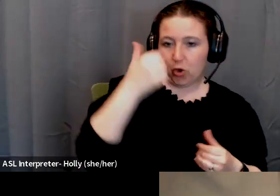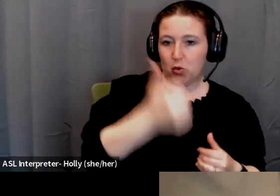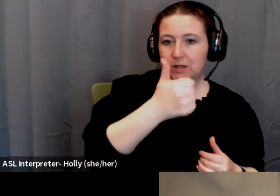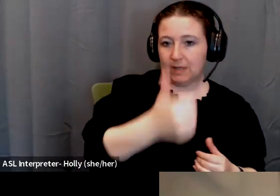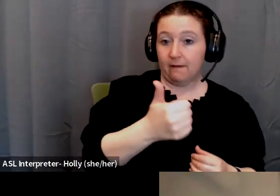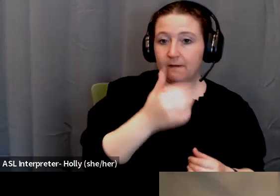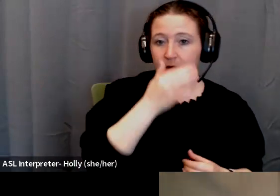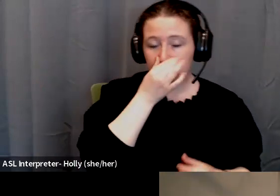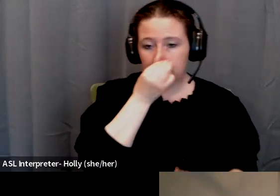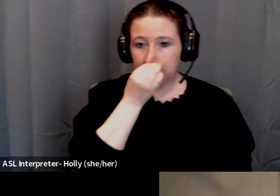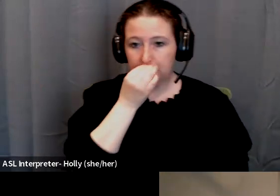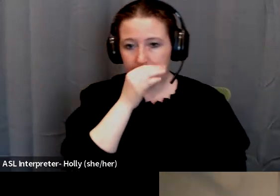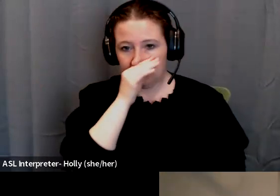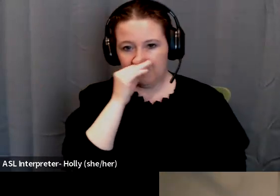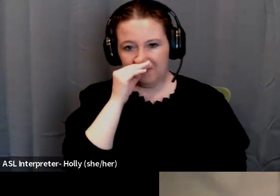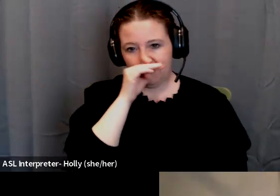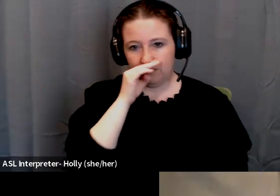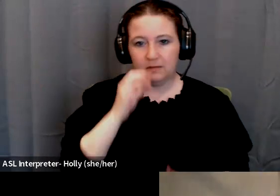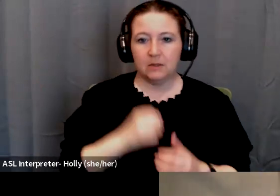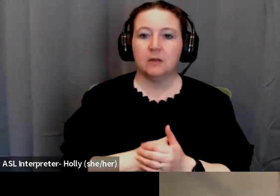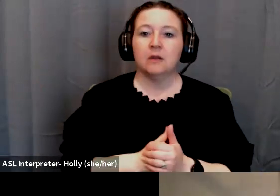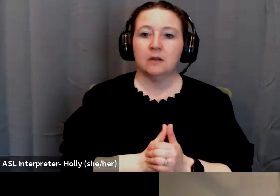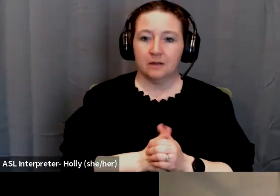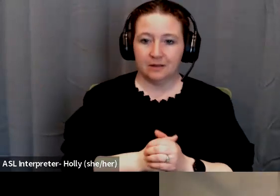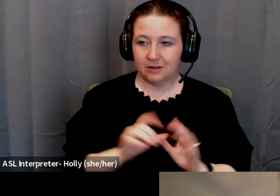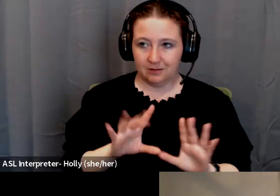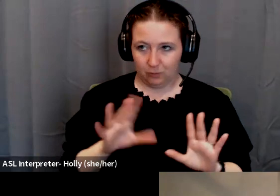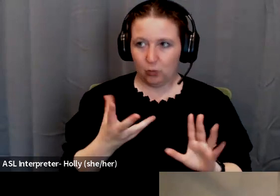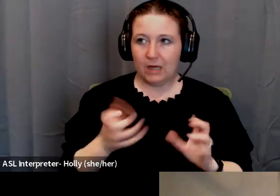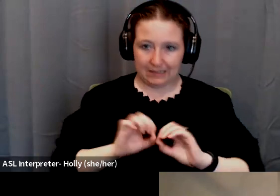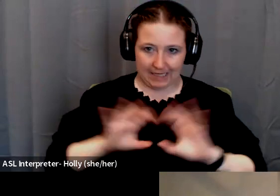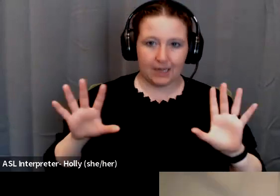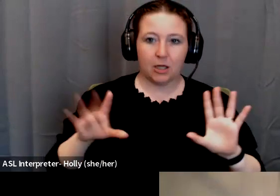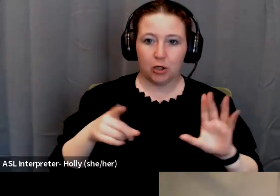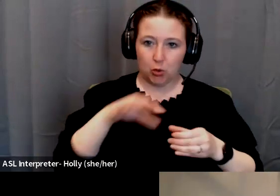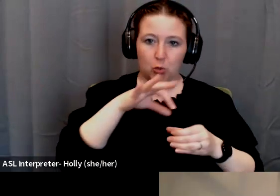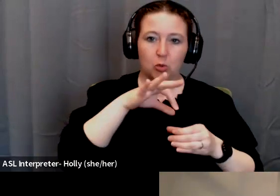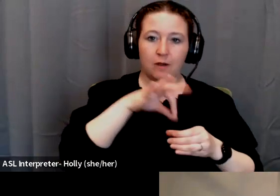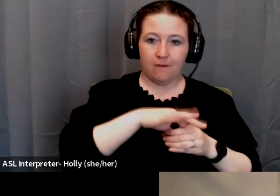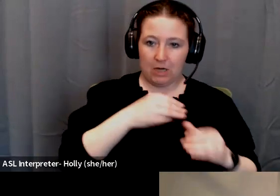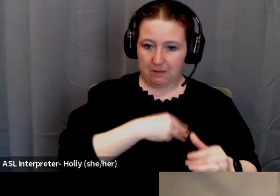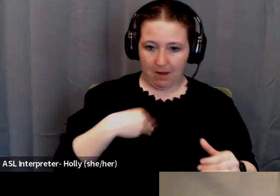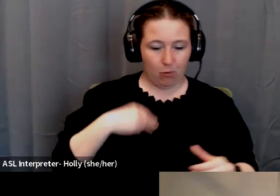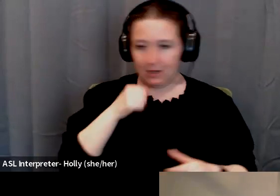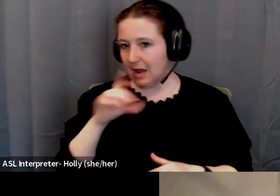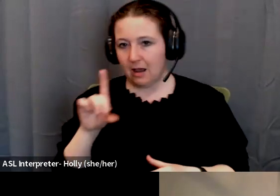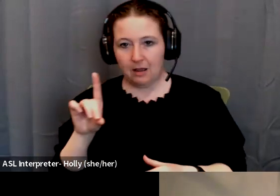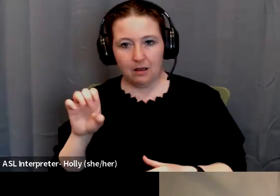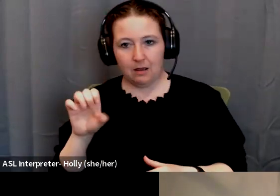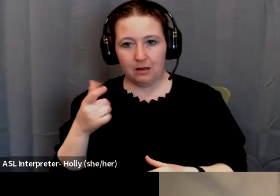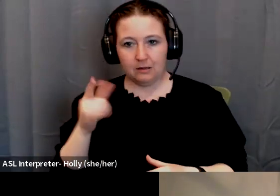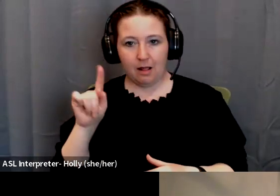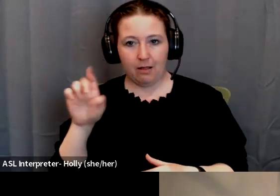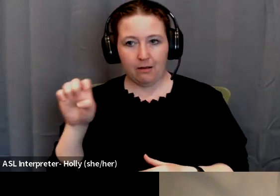floor. So we are clear in calling you voting members, not delegates. And then the other